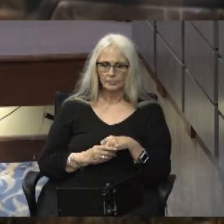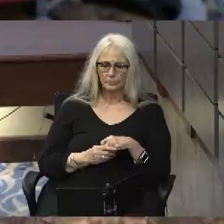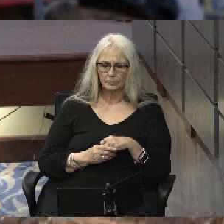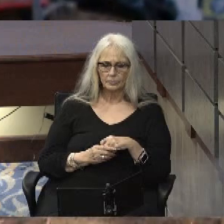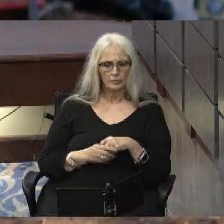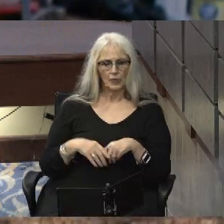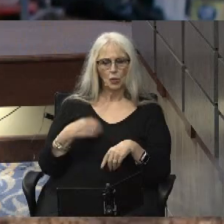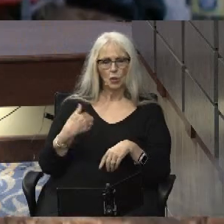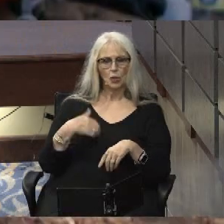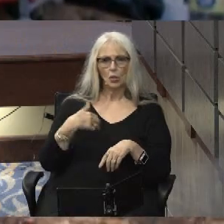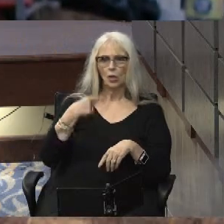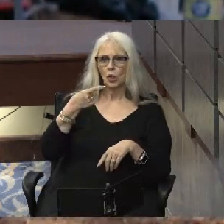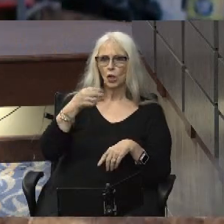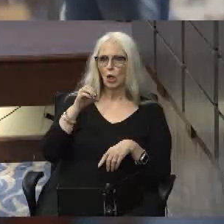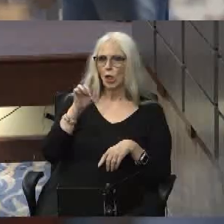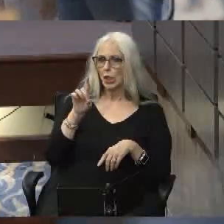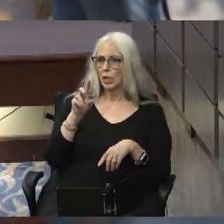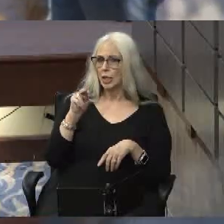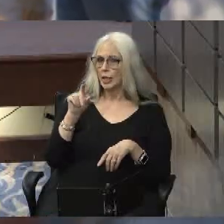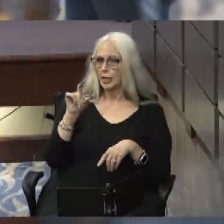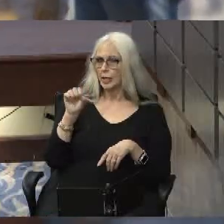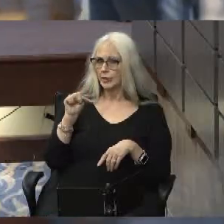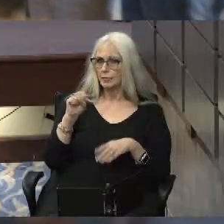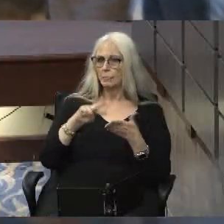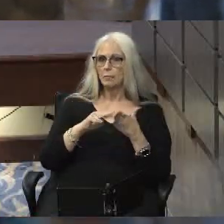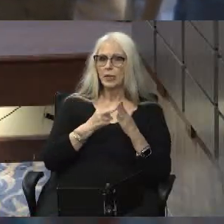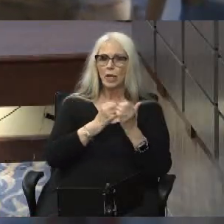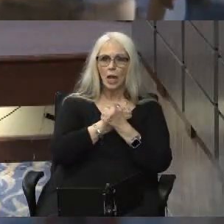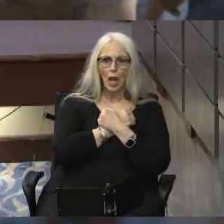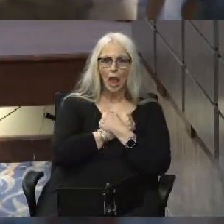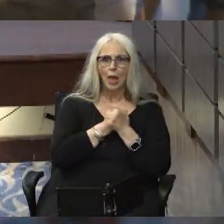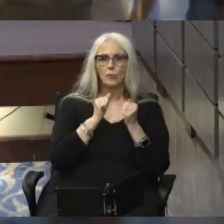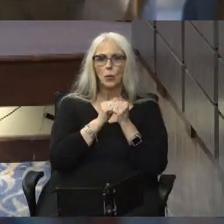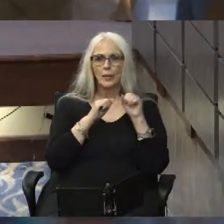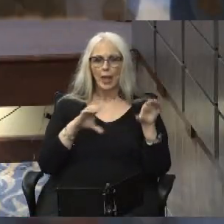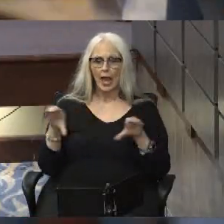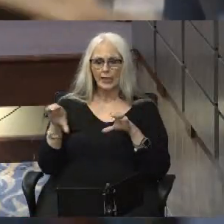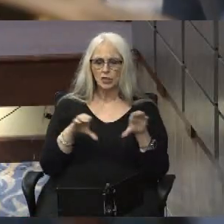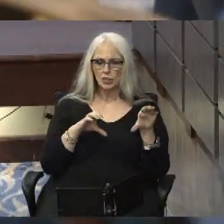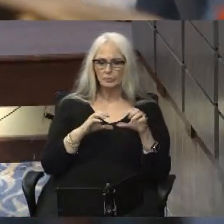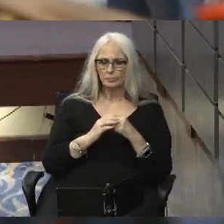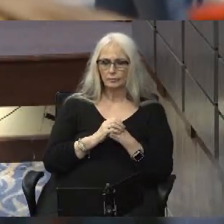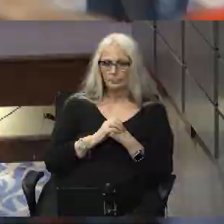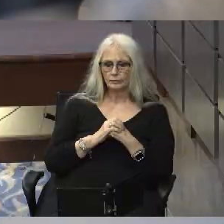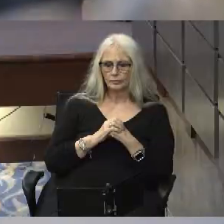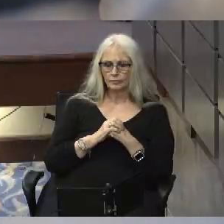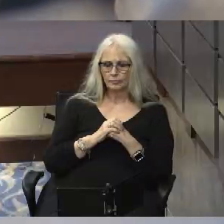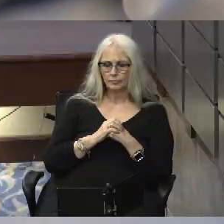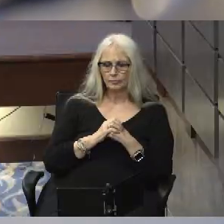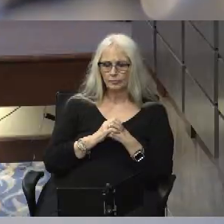Goodness is love in action. TV also.